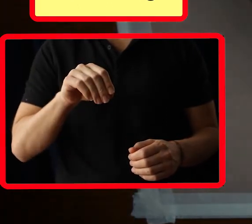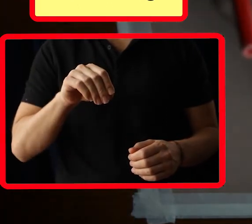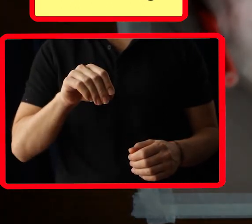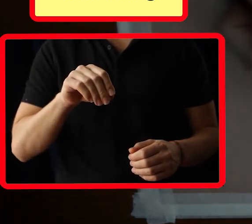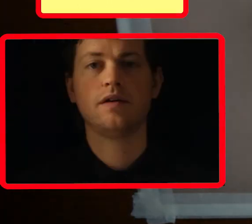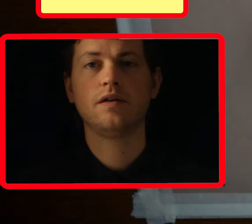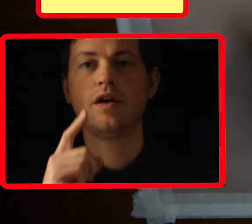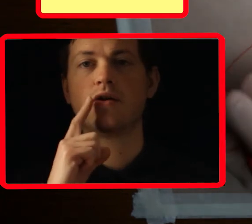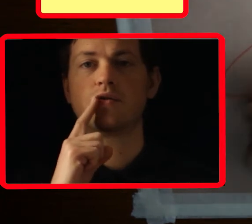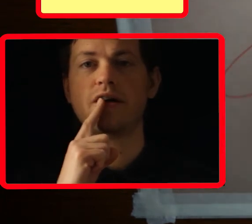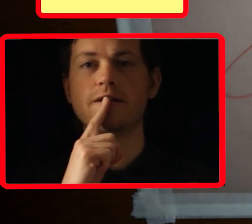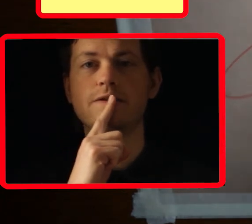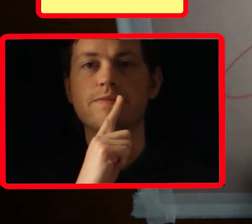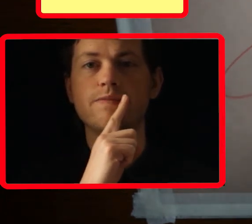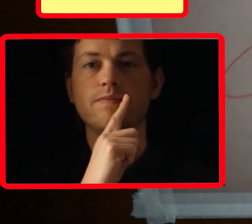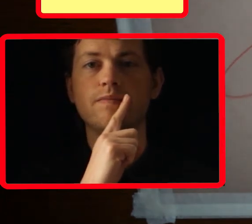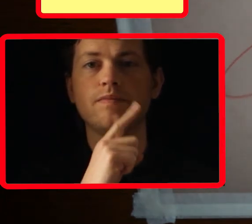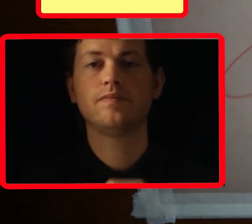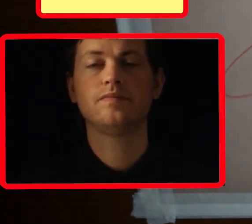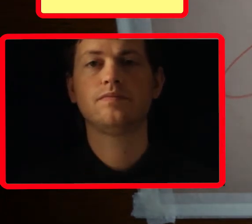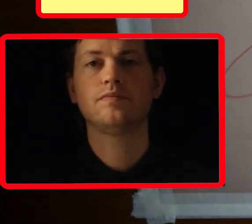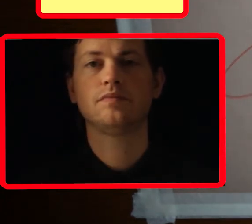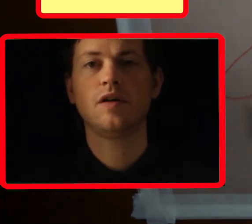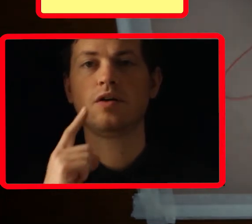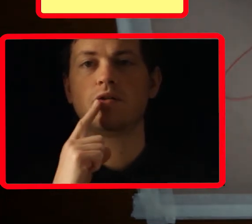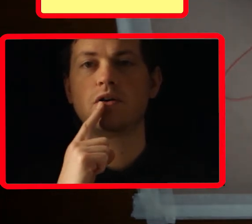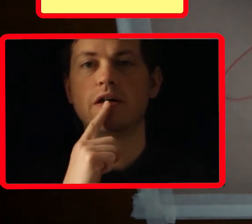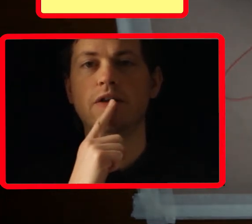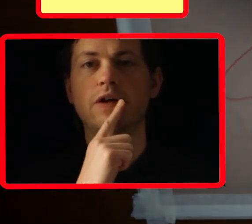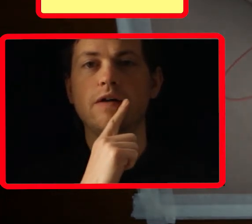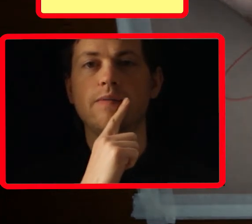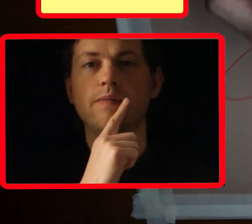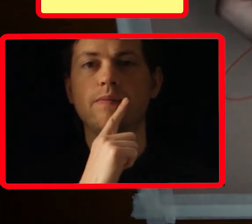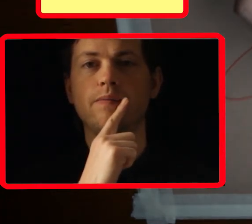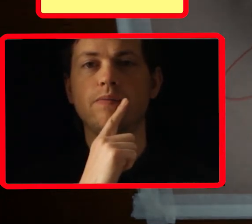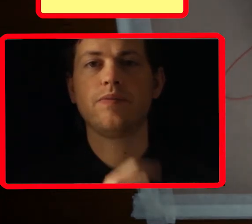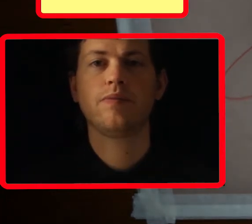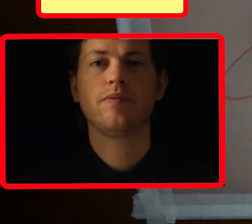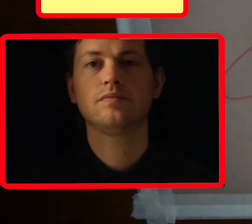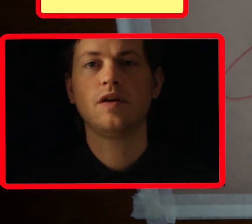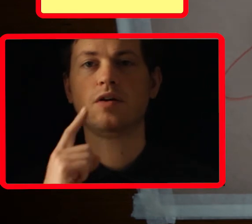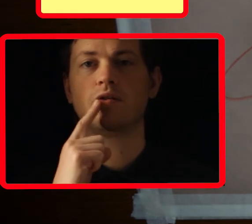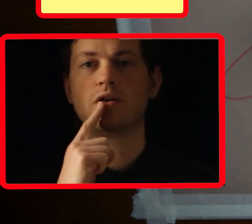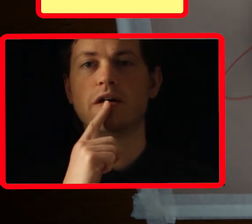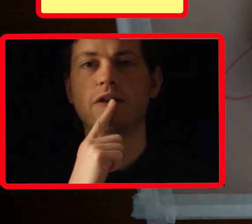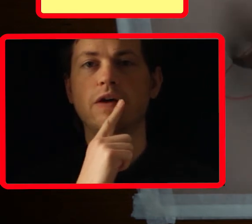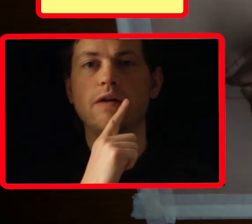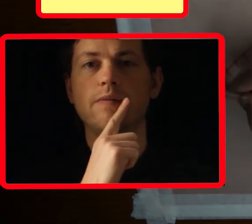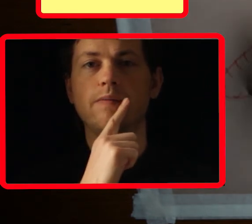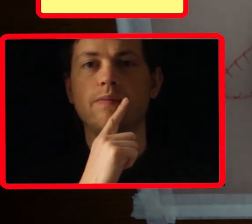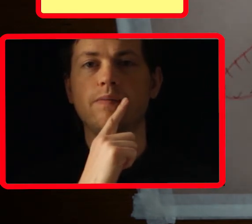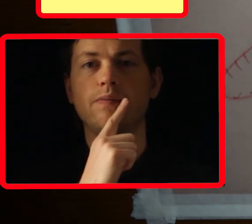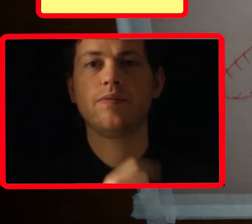relationship between lines by drawing alongside the student, taking turns at interacting with each other's